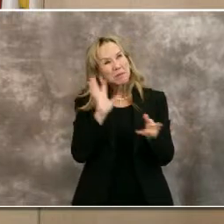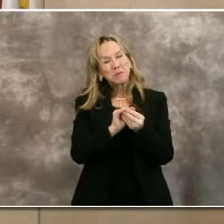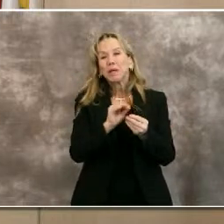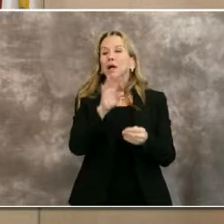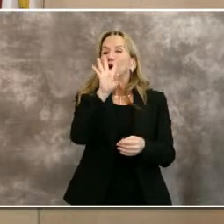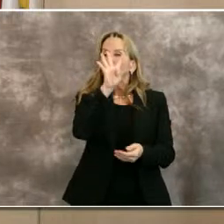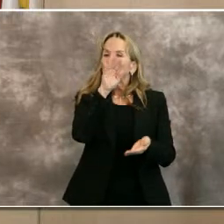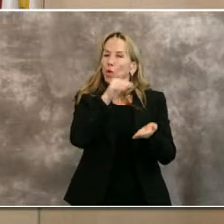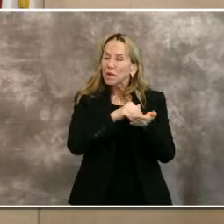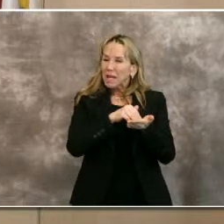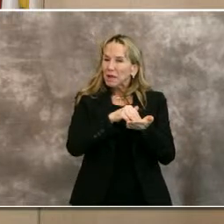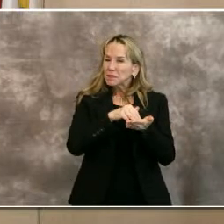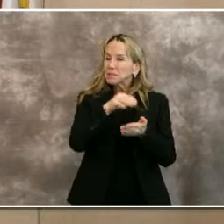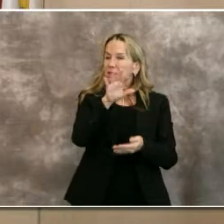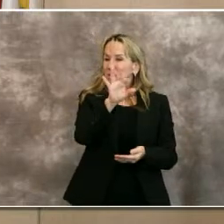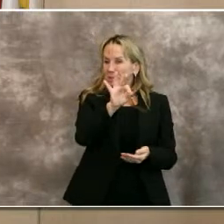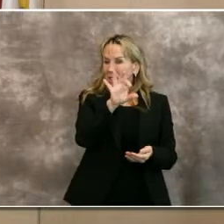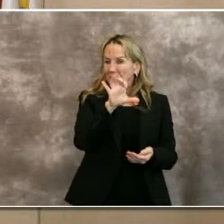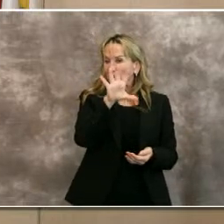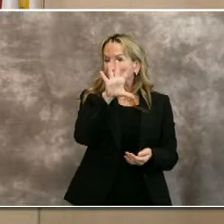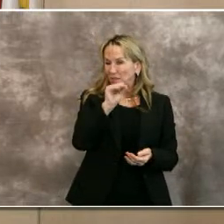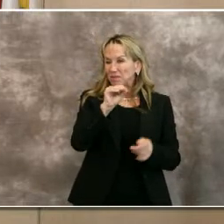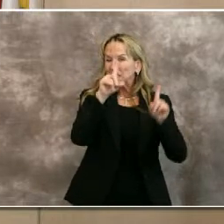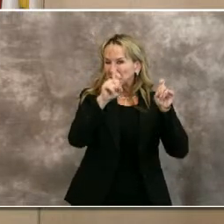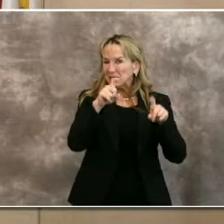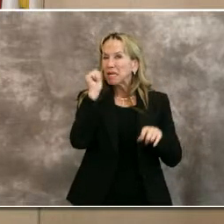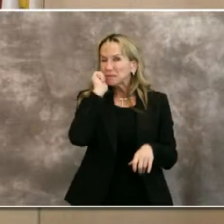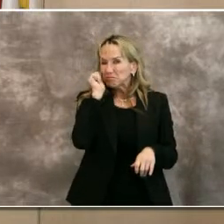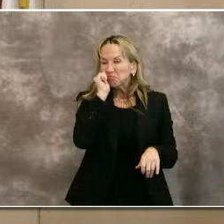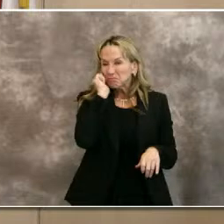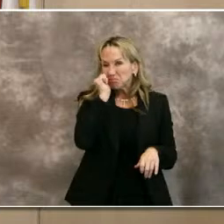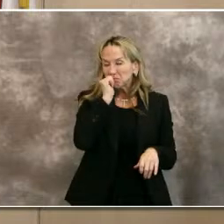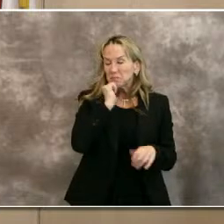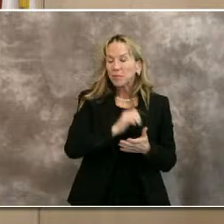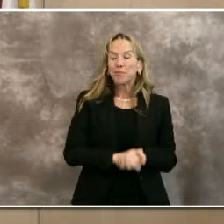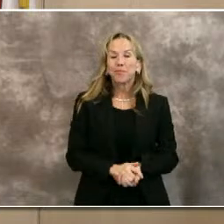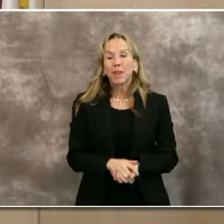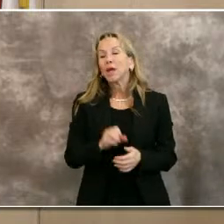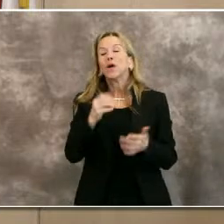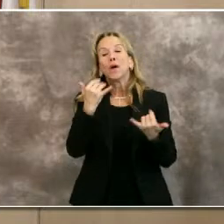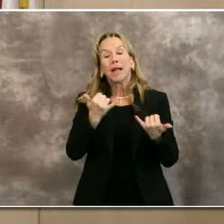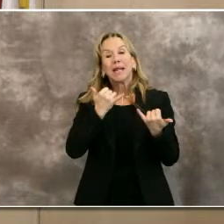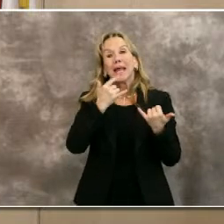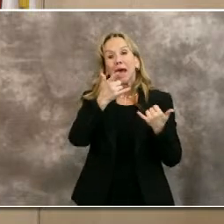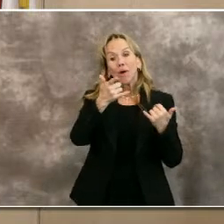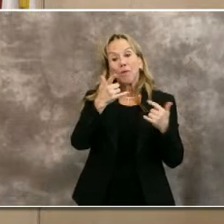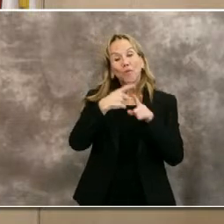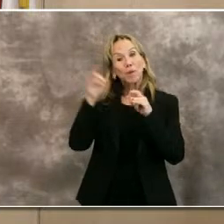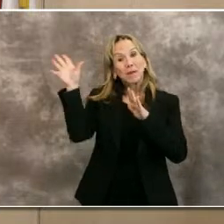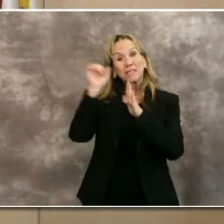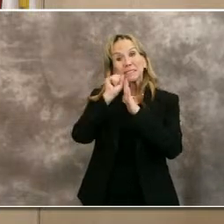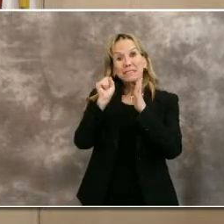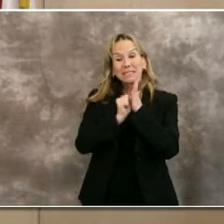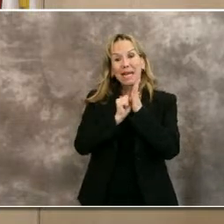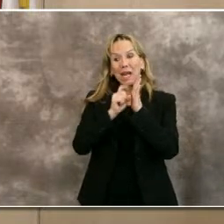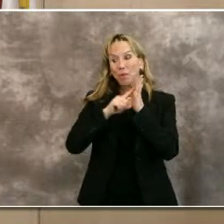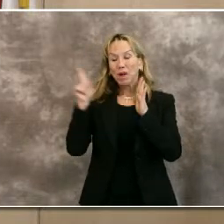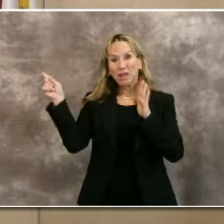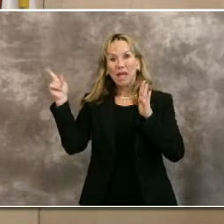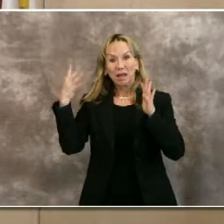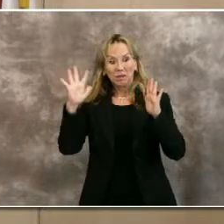And you've heard about some of the glitches we've been having with the state. We feel we are there. The next primary